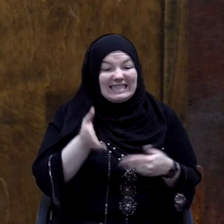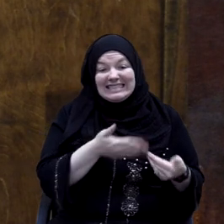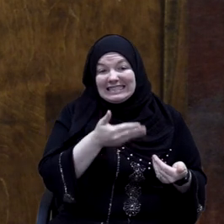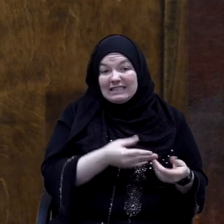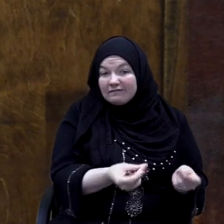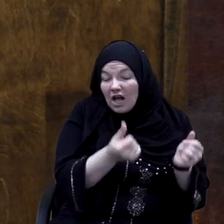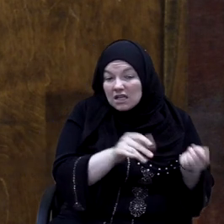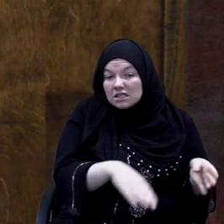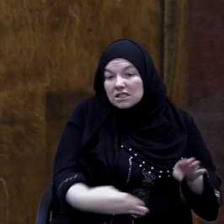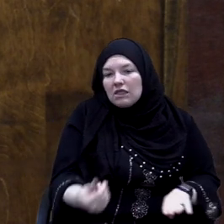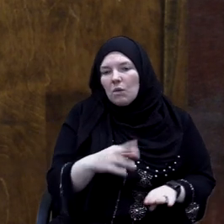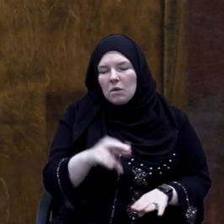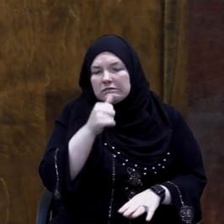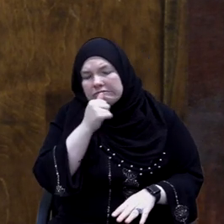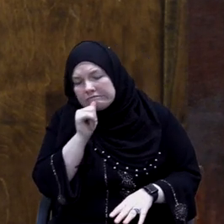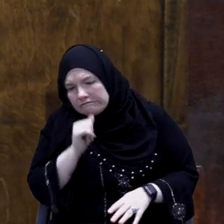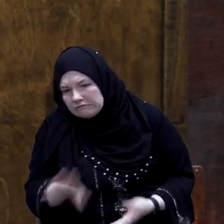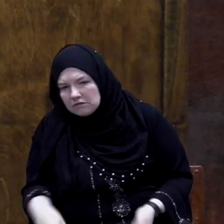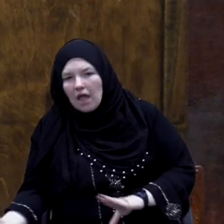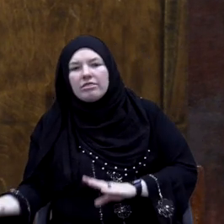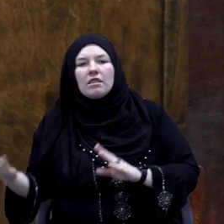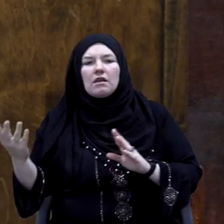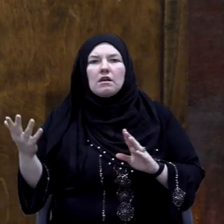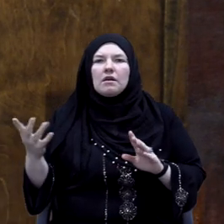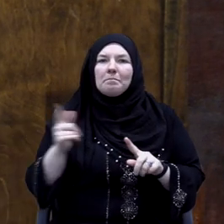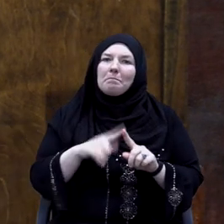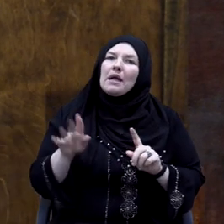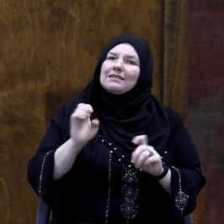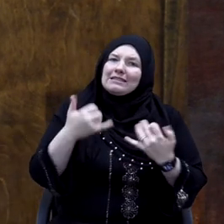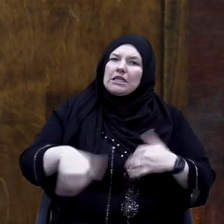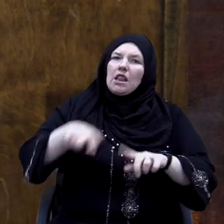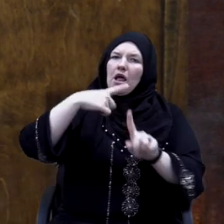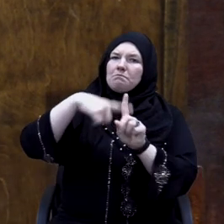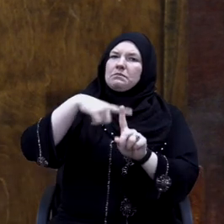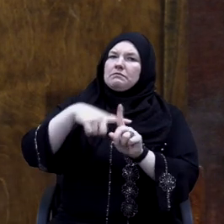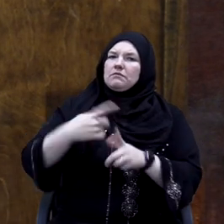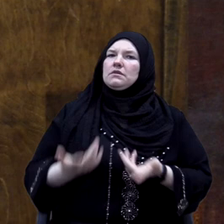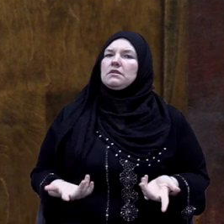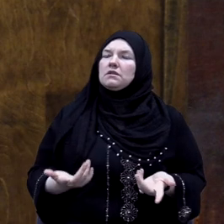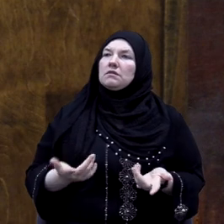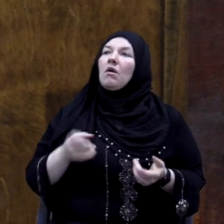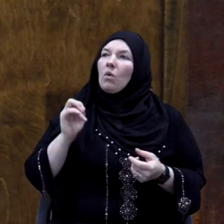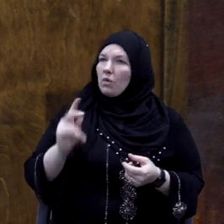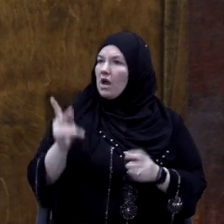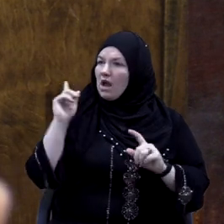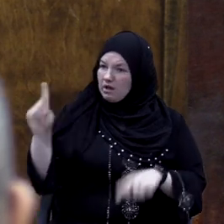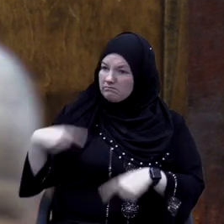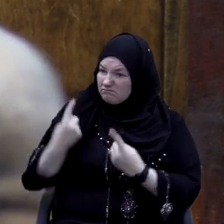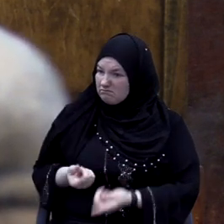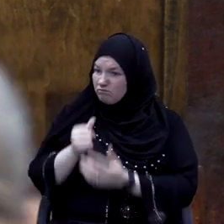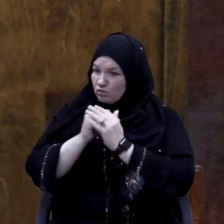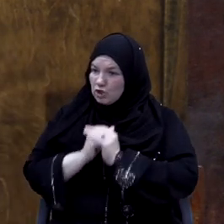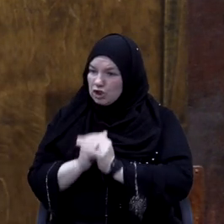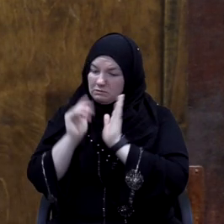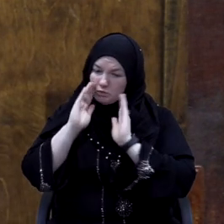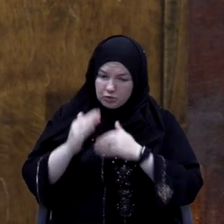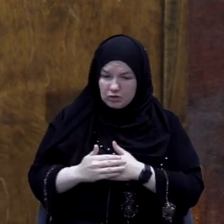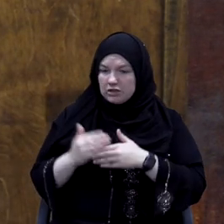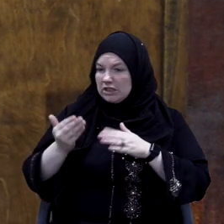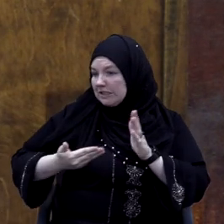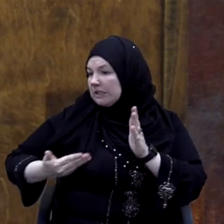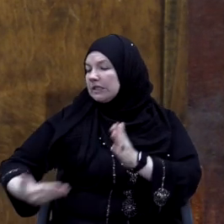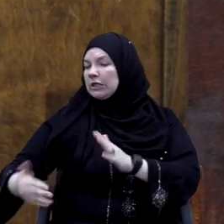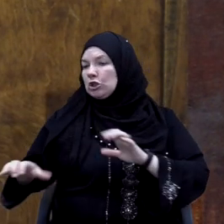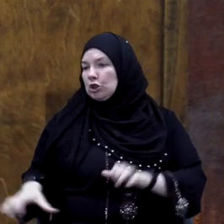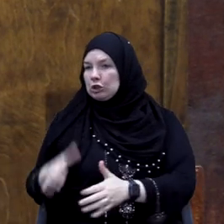optimistic to meet the merciful, compassionate God that he has been worshipping. And it's